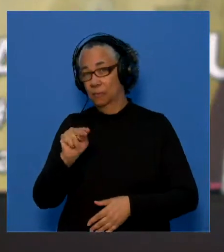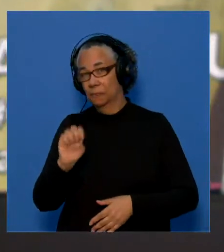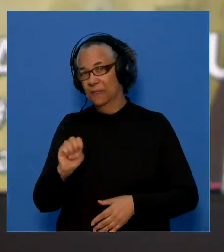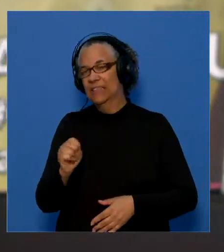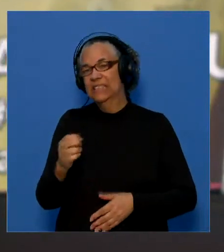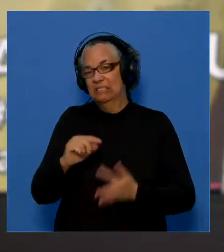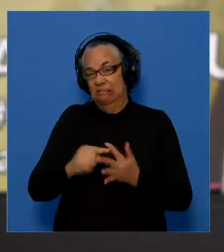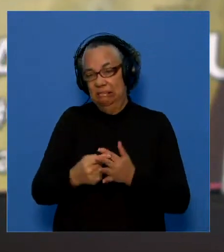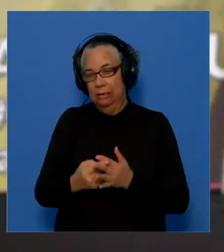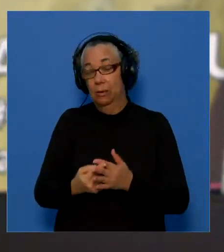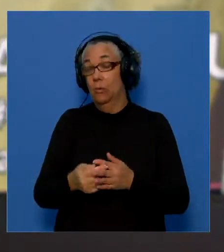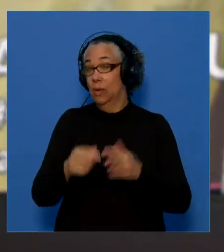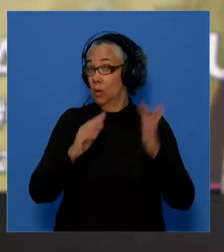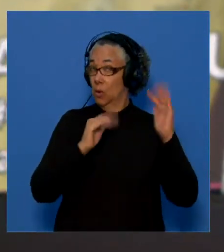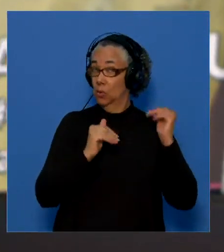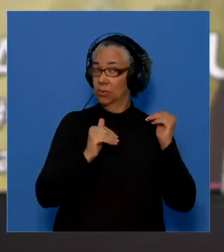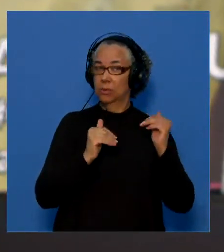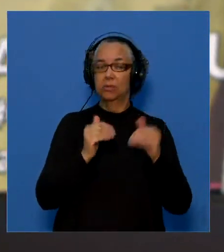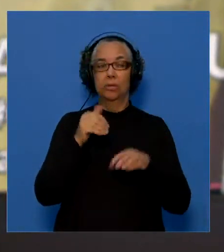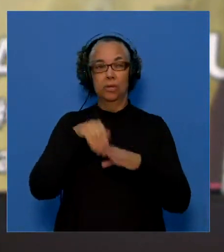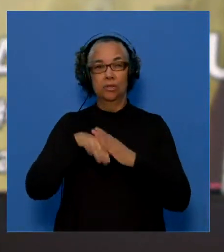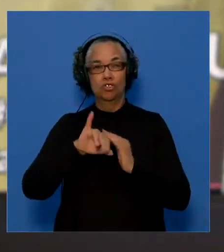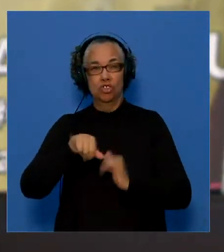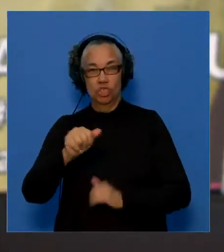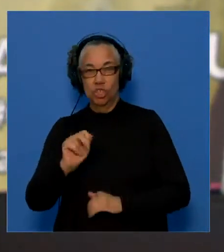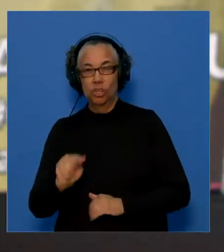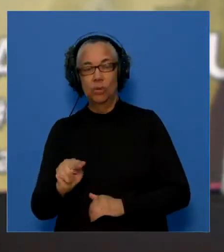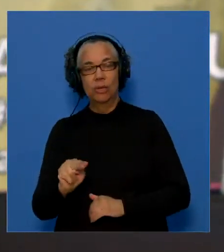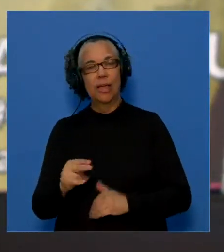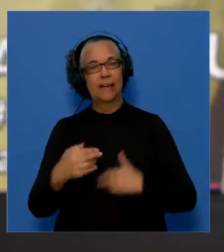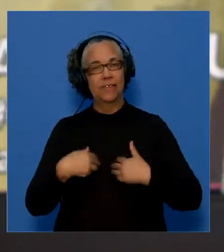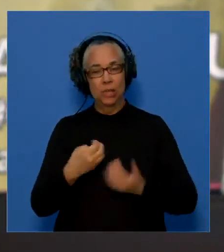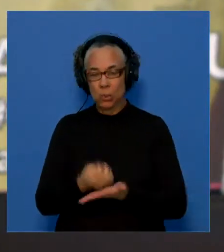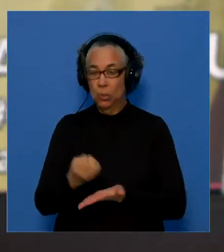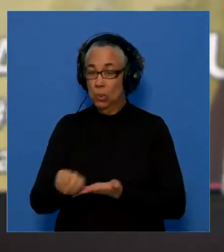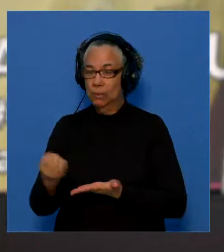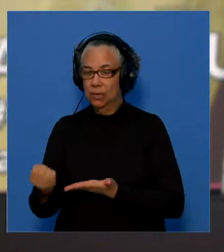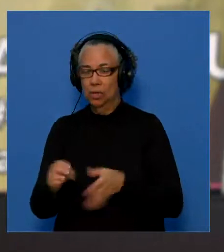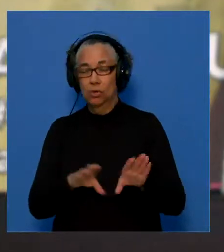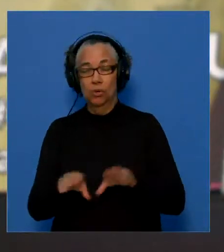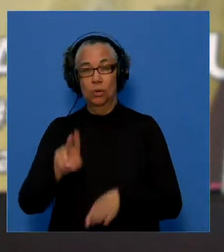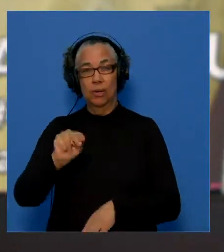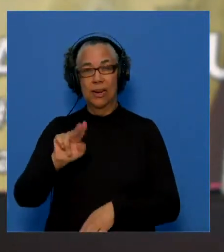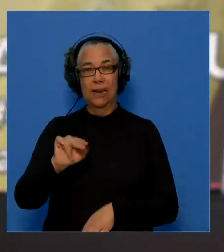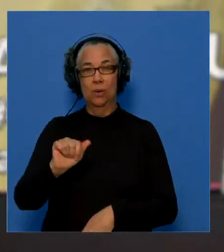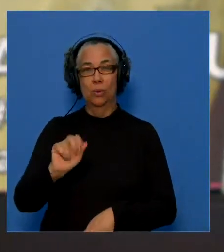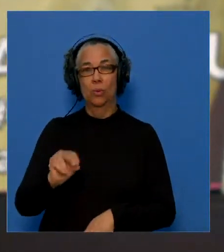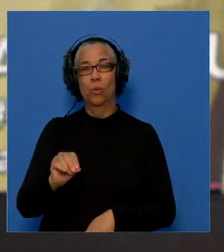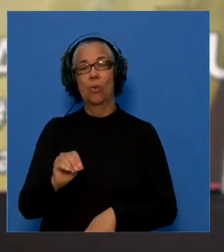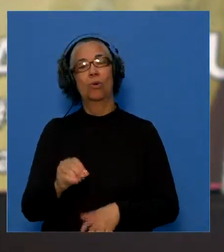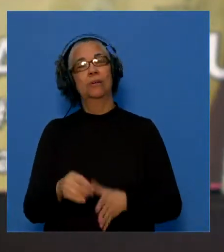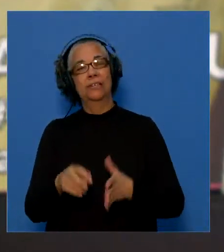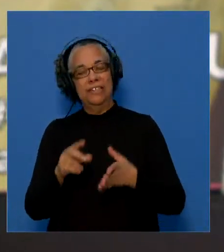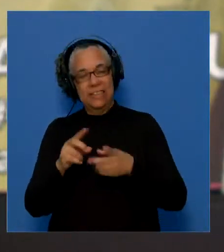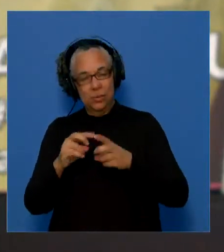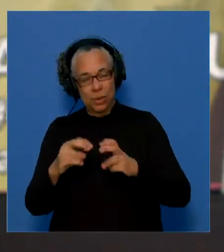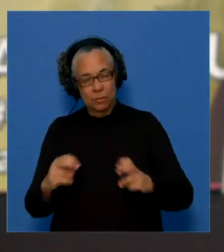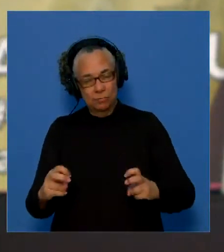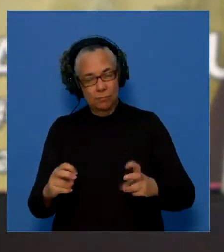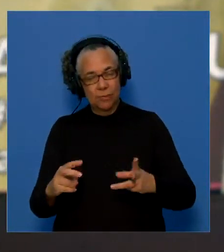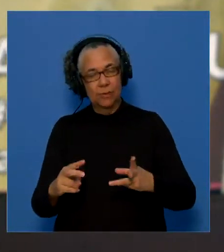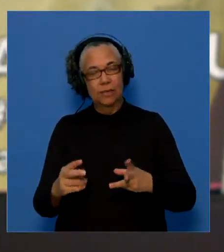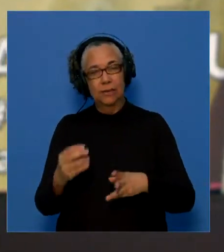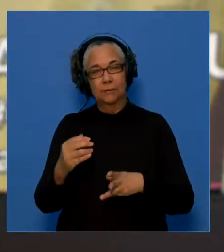doing in January, as we do have the equipment to conduct nanopore sequencing on island, and this will be led by Dr.